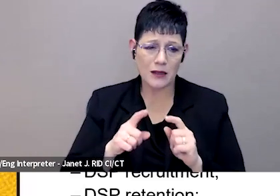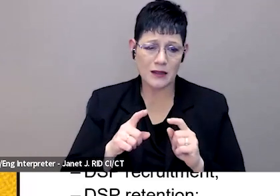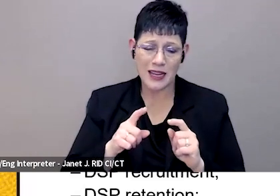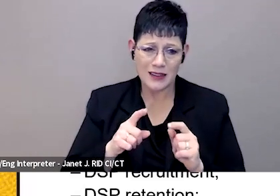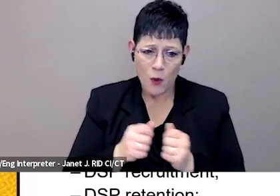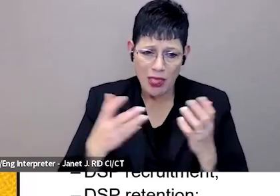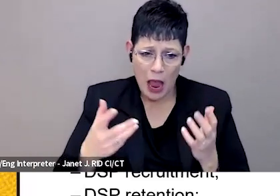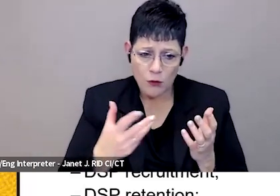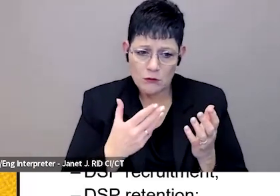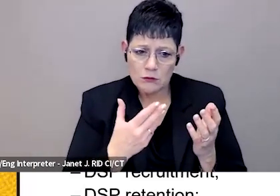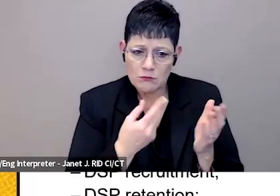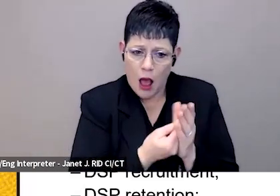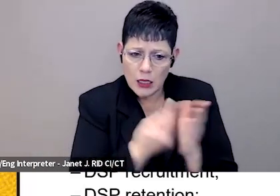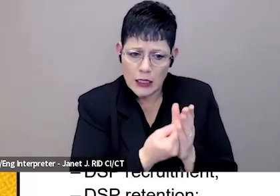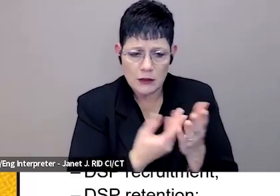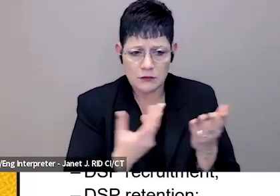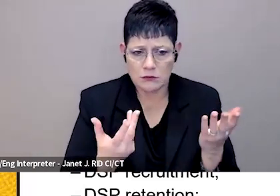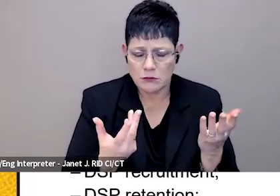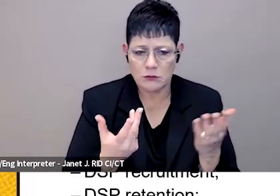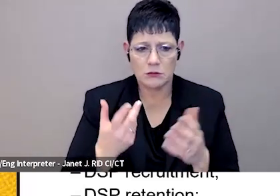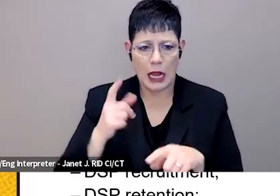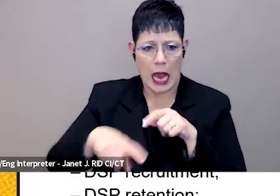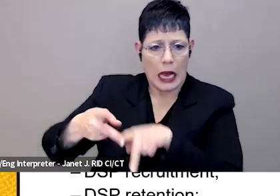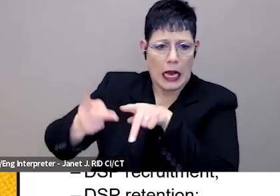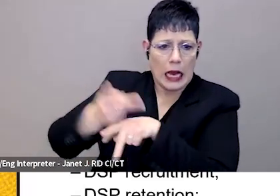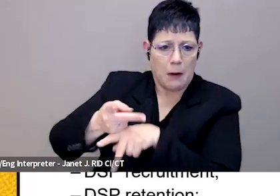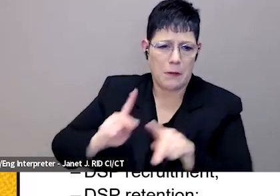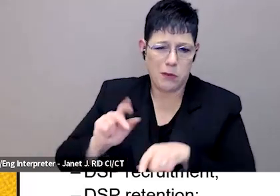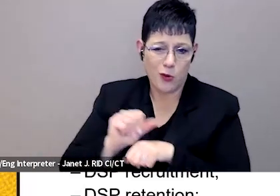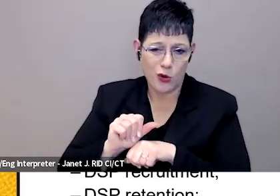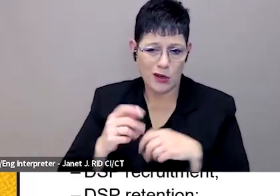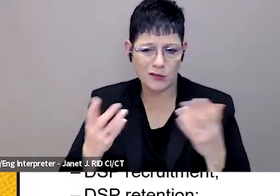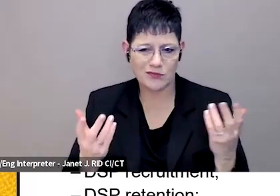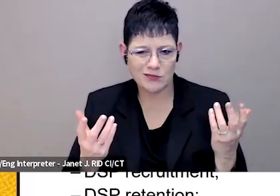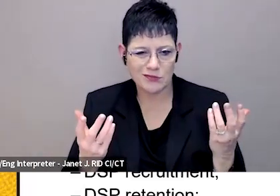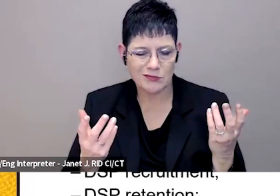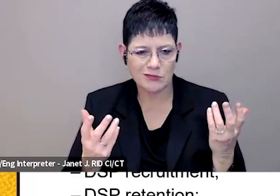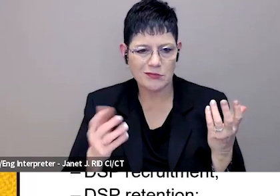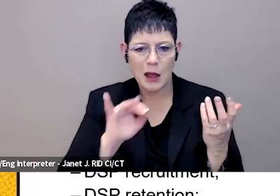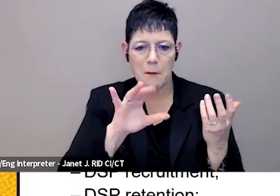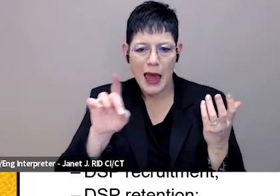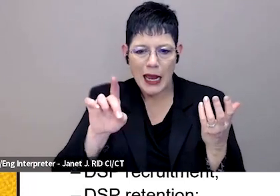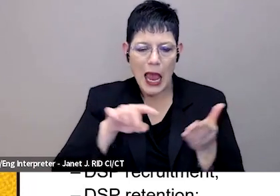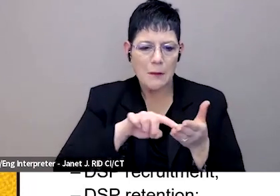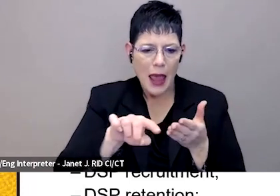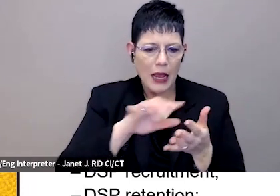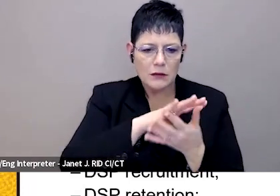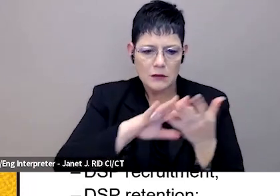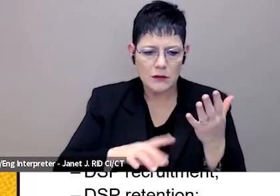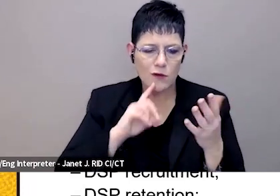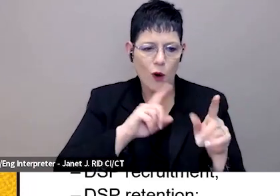raising the payment rates that Medicaid pays for fee-for-service agencies and other forms